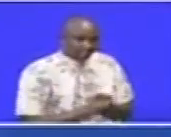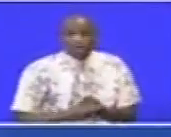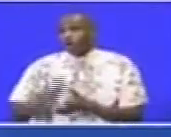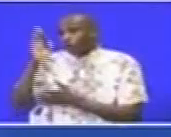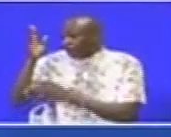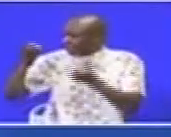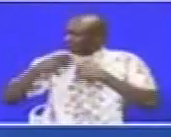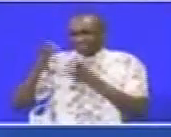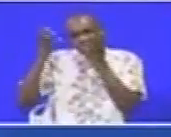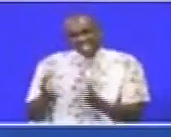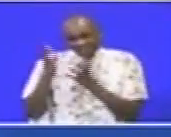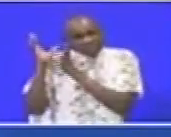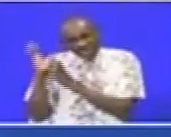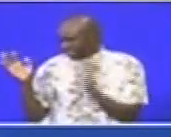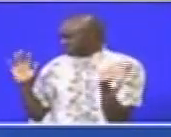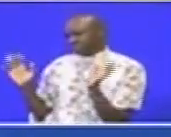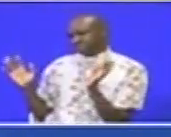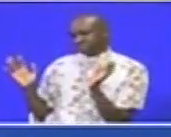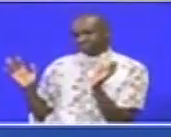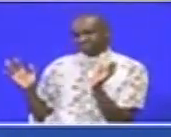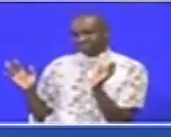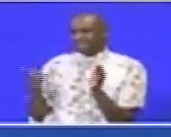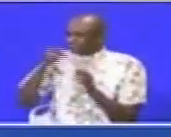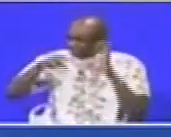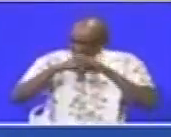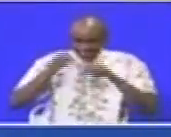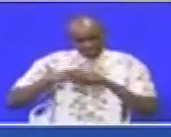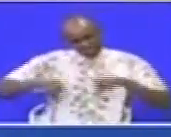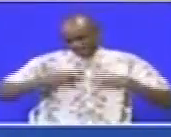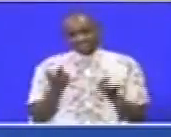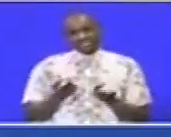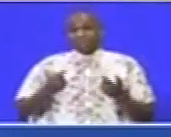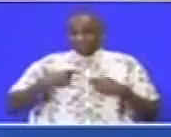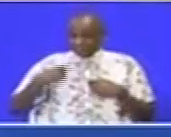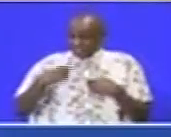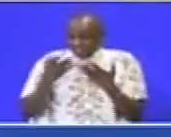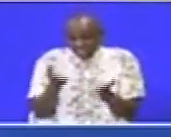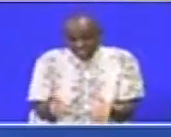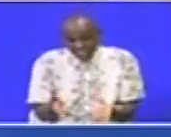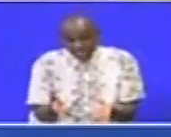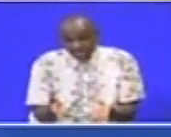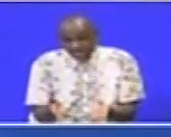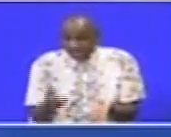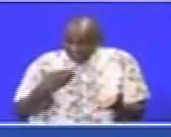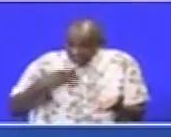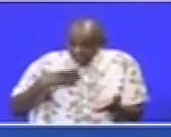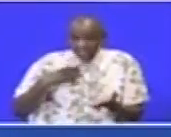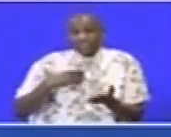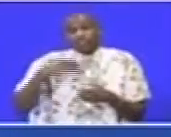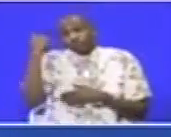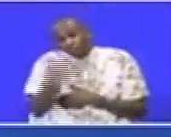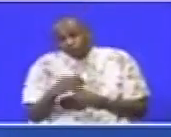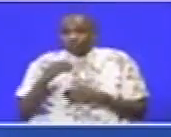Akunipatia mzigo mzito. Nikato vile aliniomba hivi. Nilifika, niliacha kusoma kwa